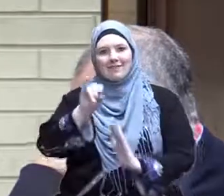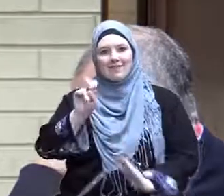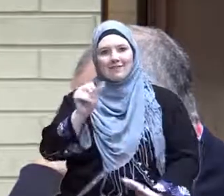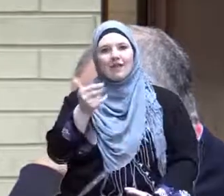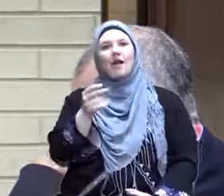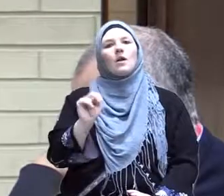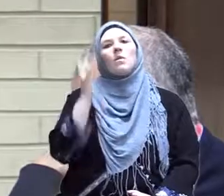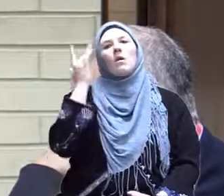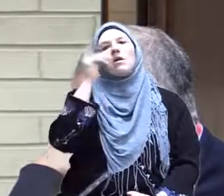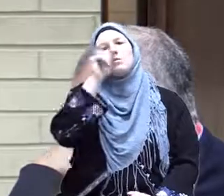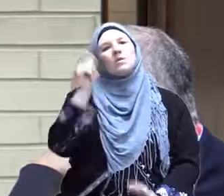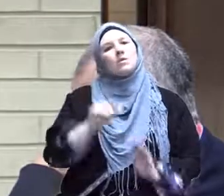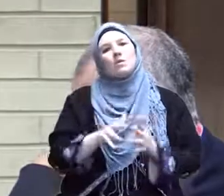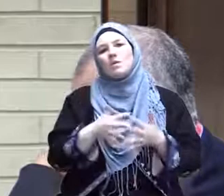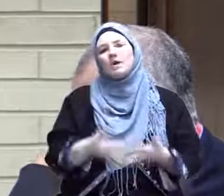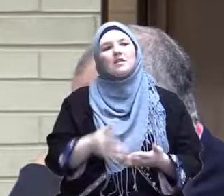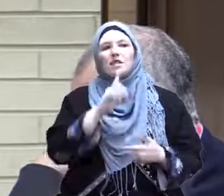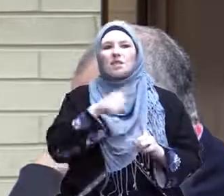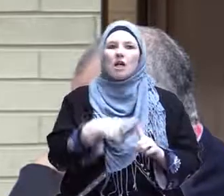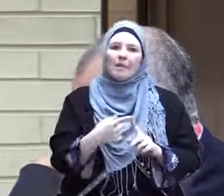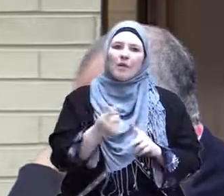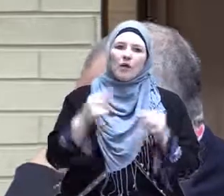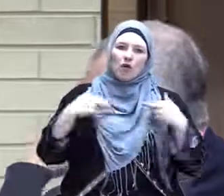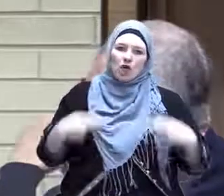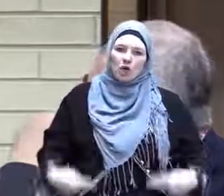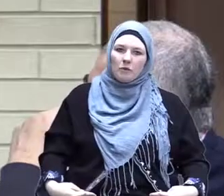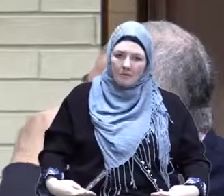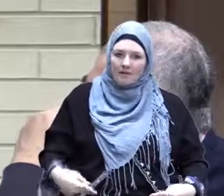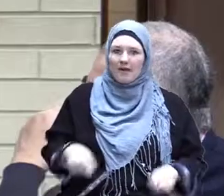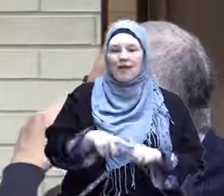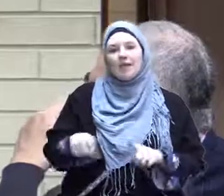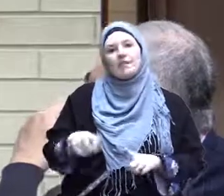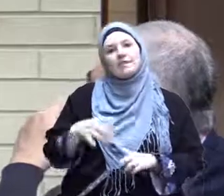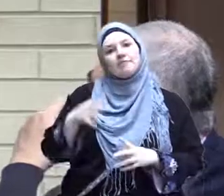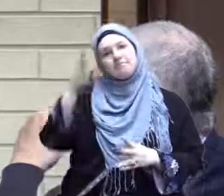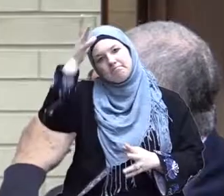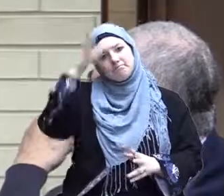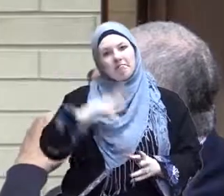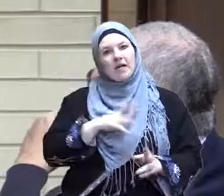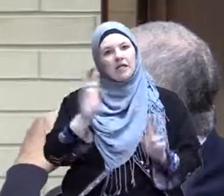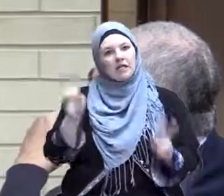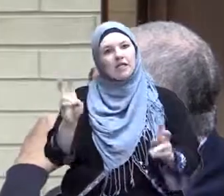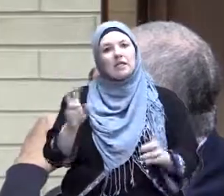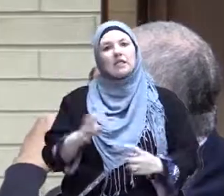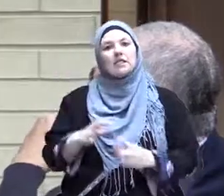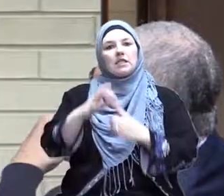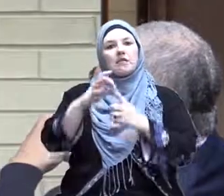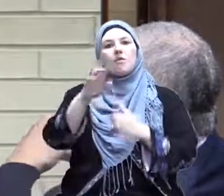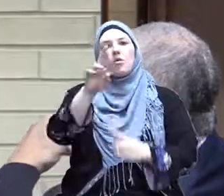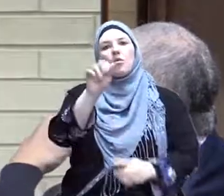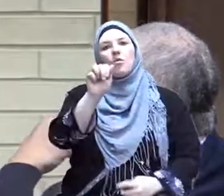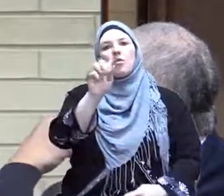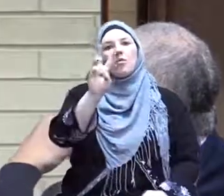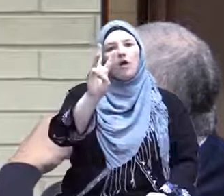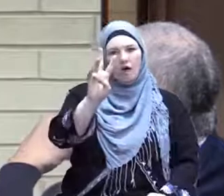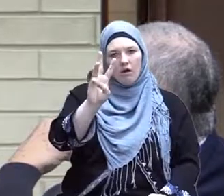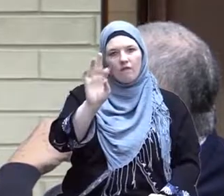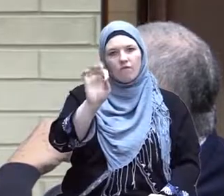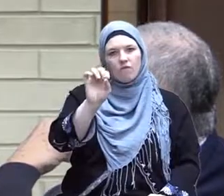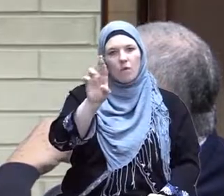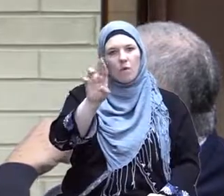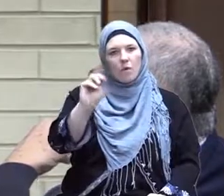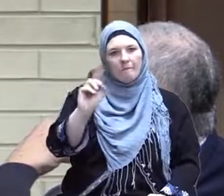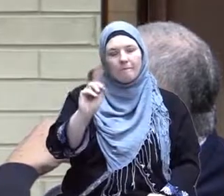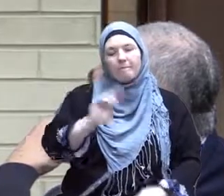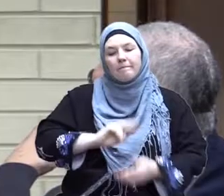the Quran does not talk about the human as man, except in it is raw form,